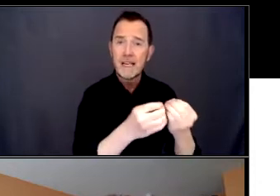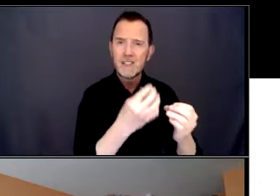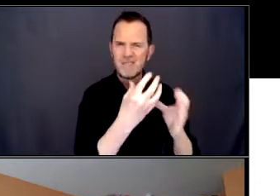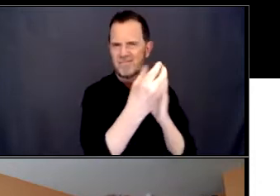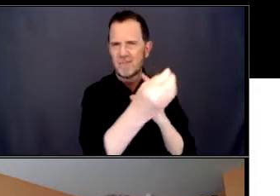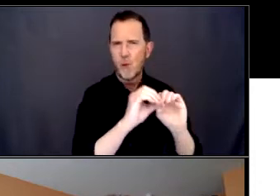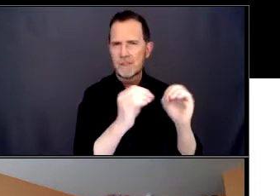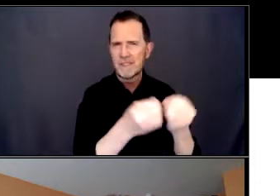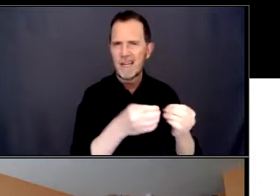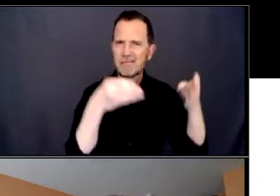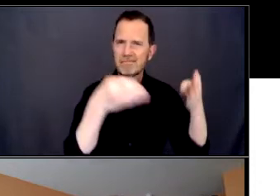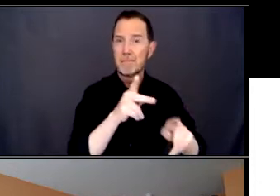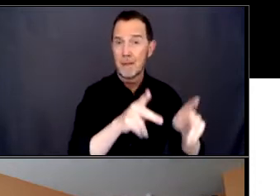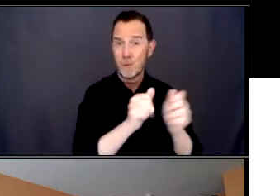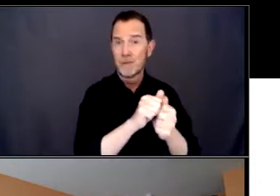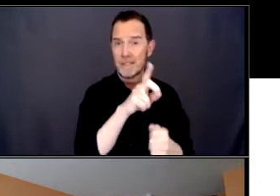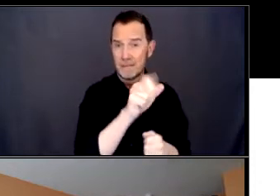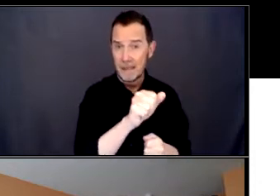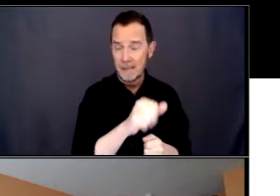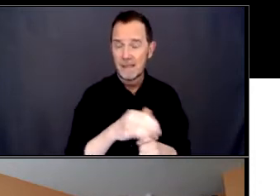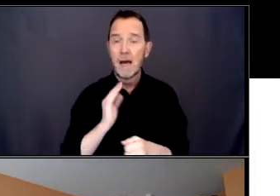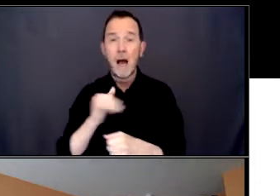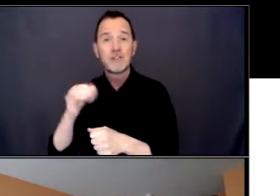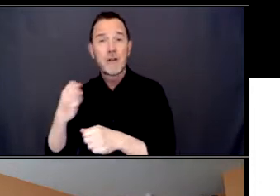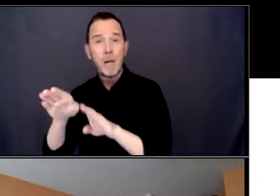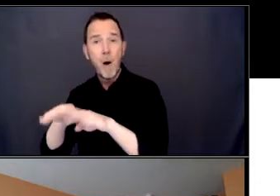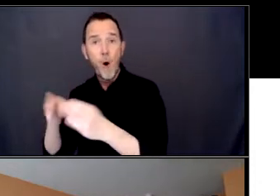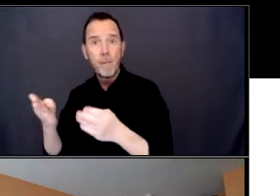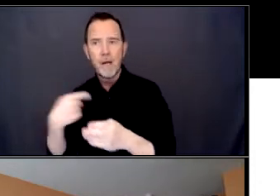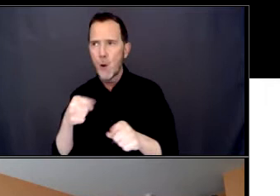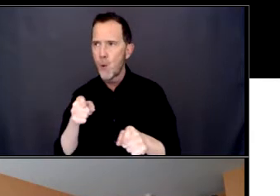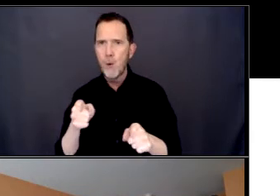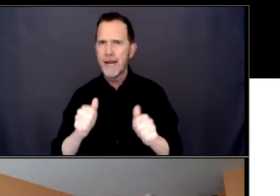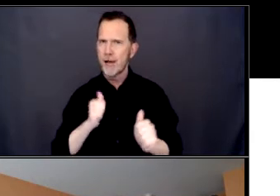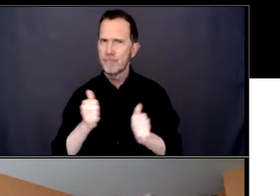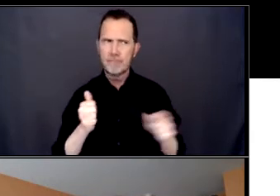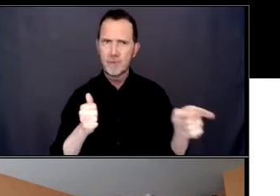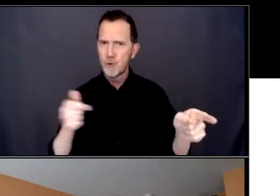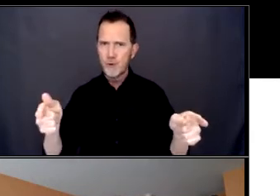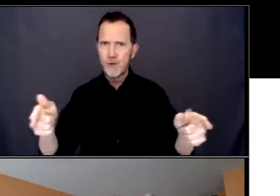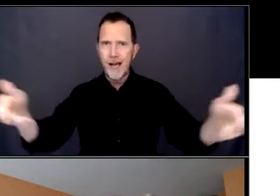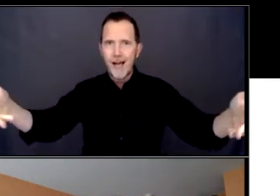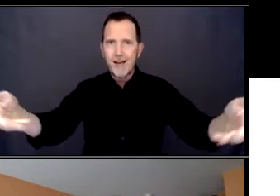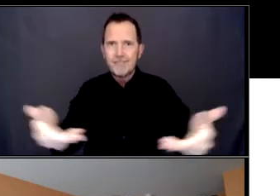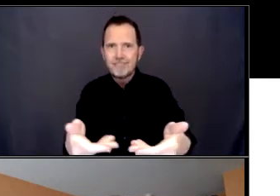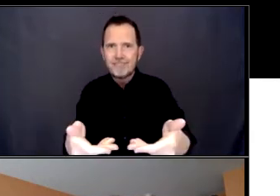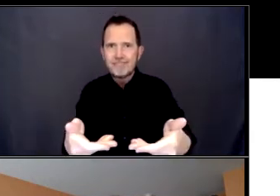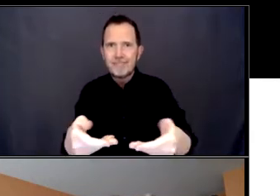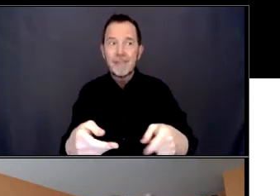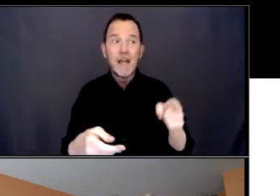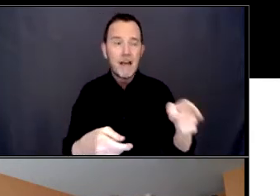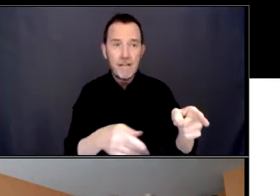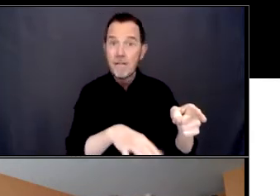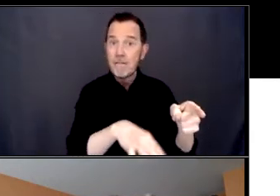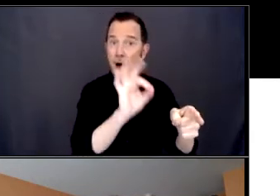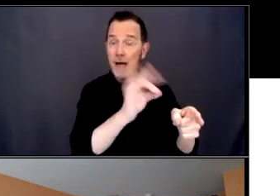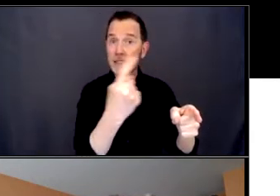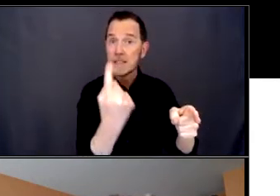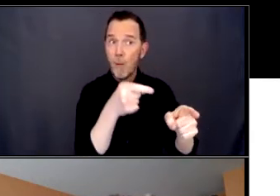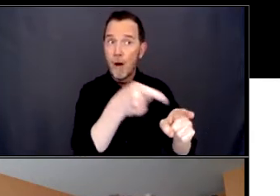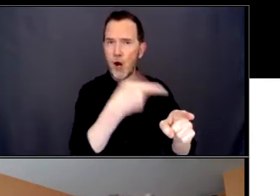our job opportunities. And when they're able to recommend somebody who they know will succeed at Fidelity and they know will